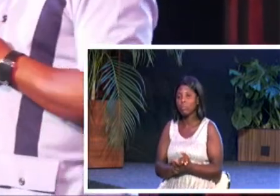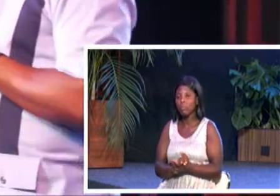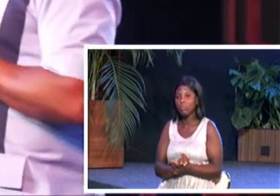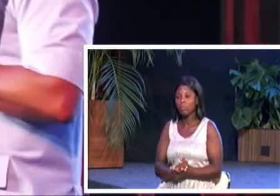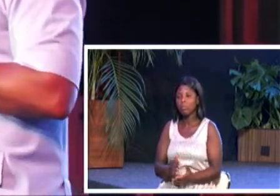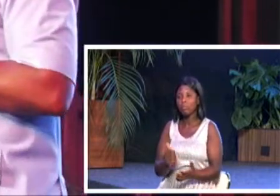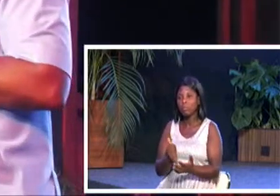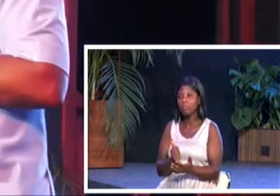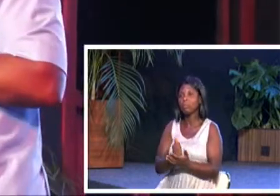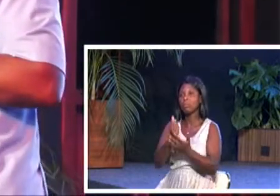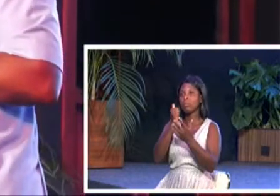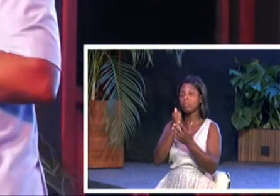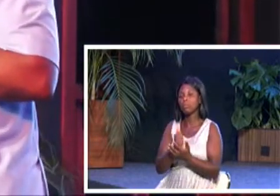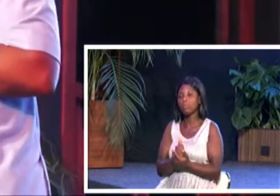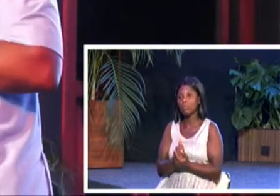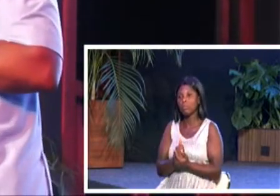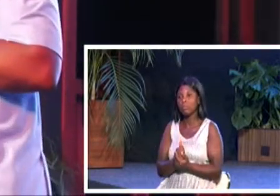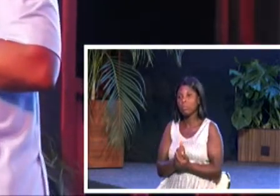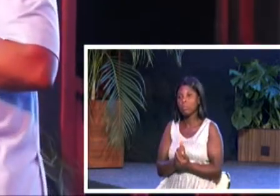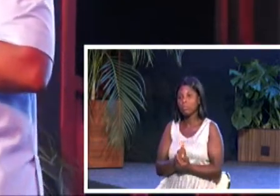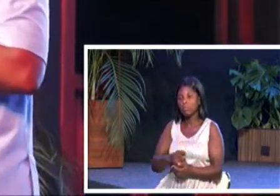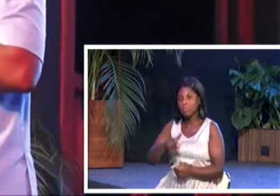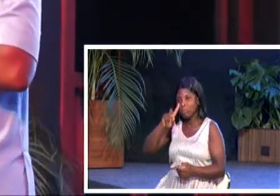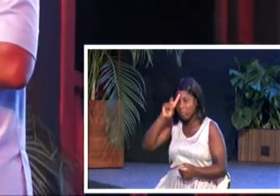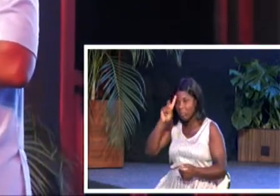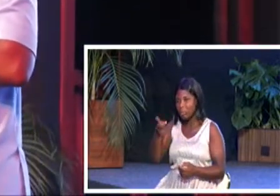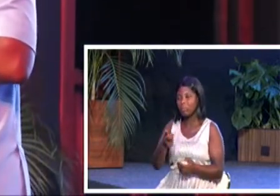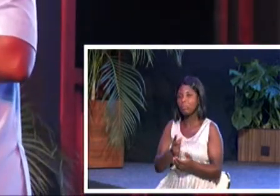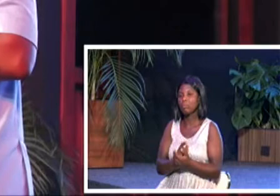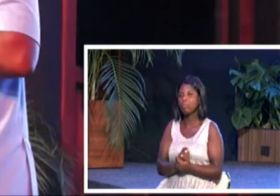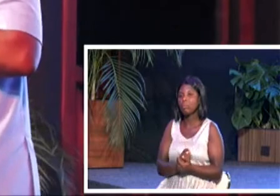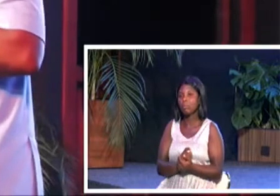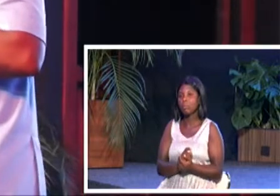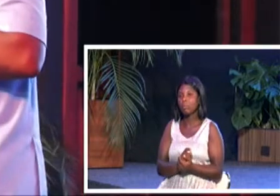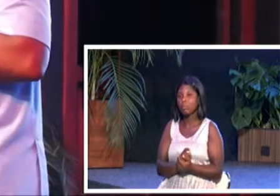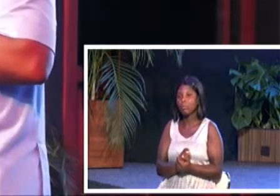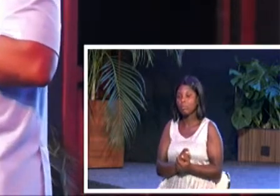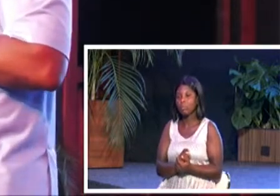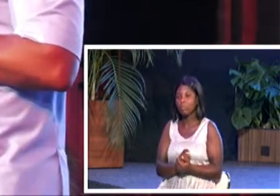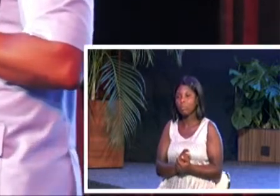compromised, everything runs perfectly. So you are the online gatekeeper.